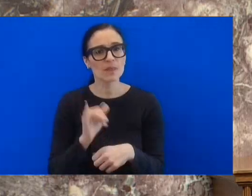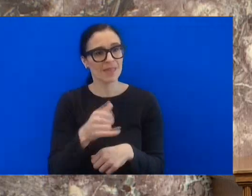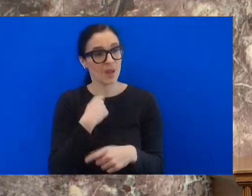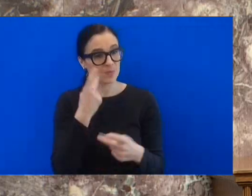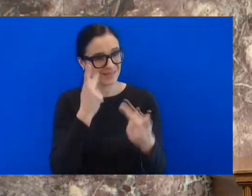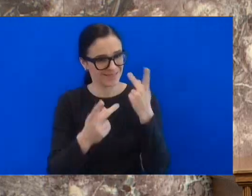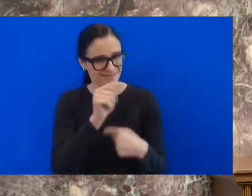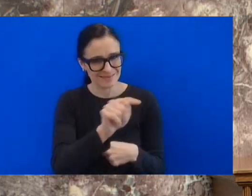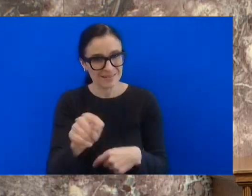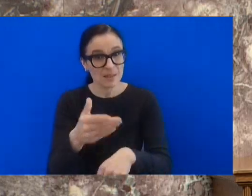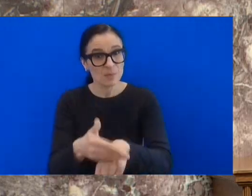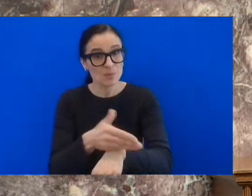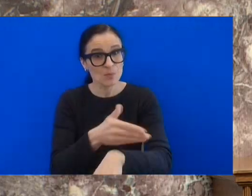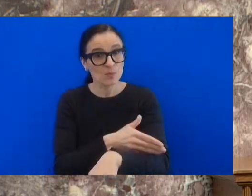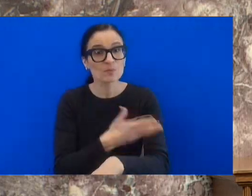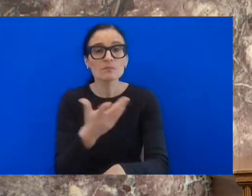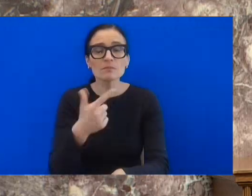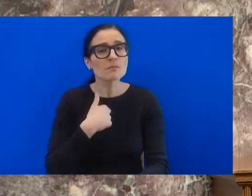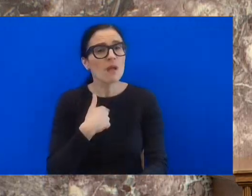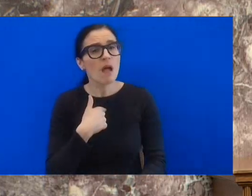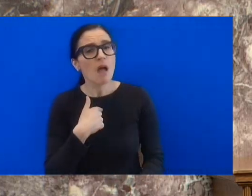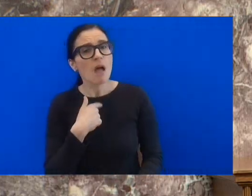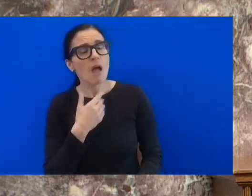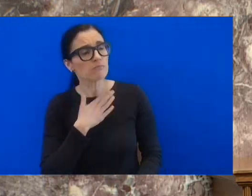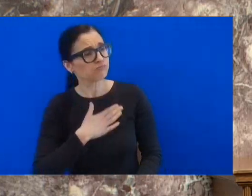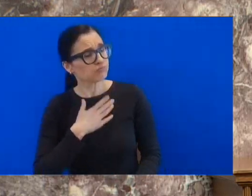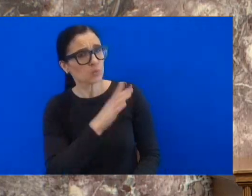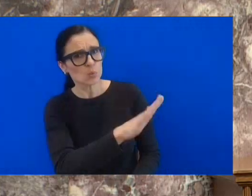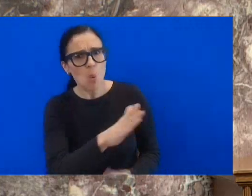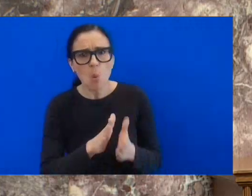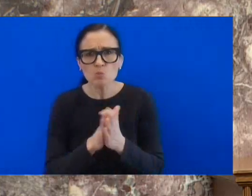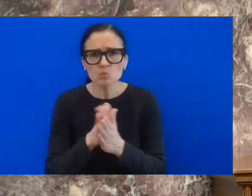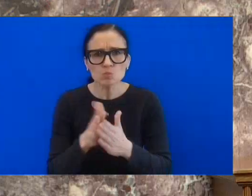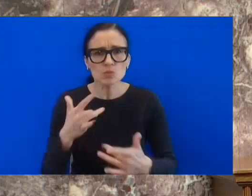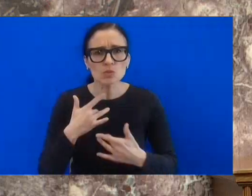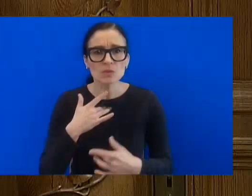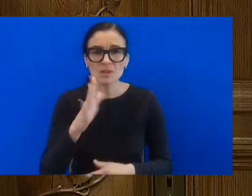We're going to fight every single day to make sure everyone has a roof over their heads.